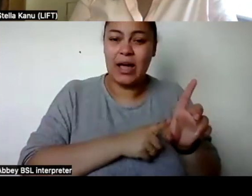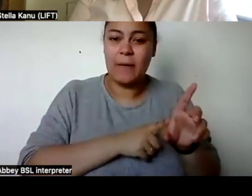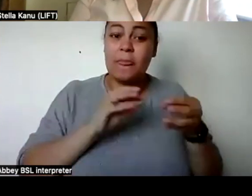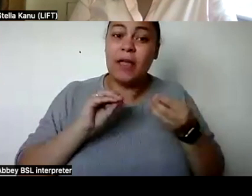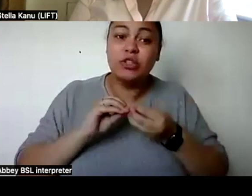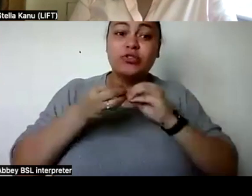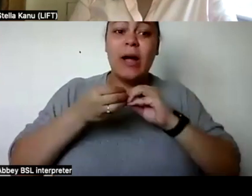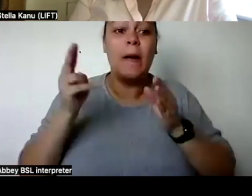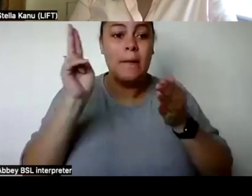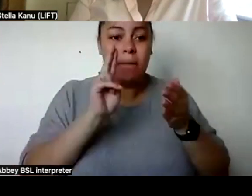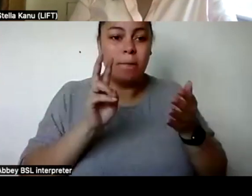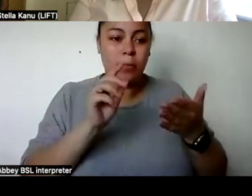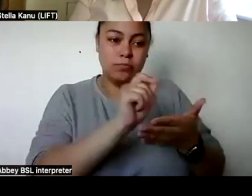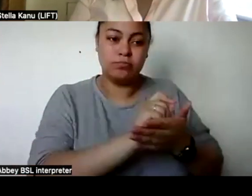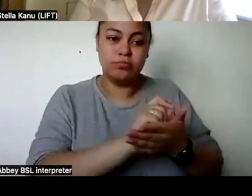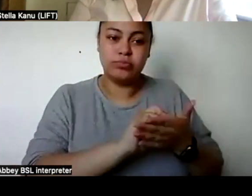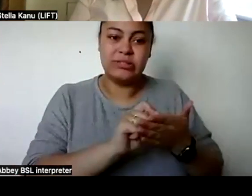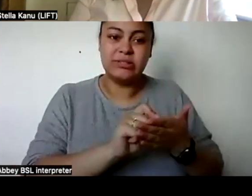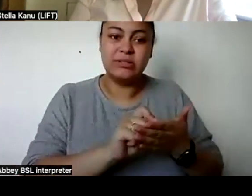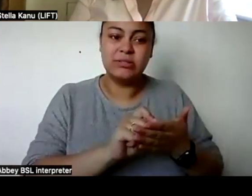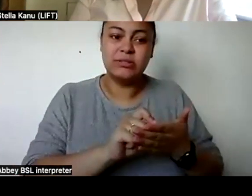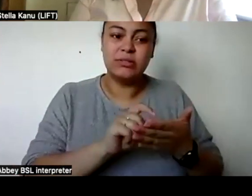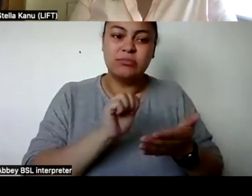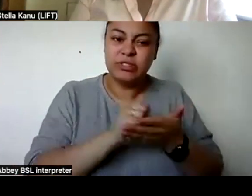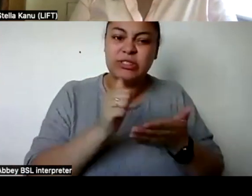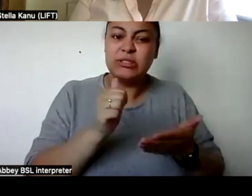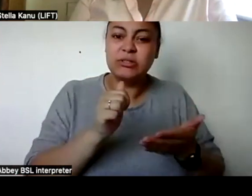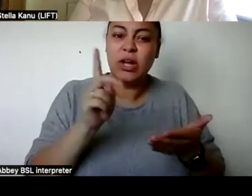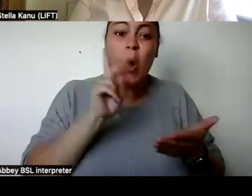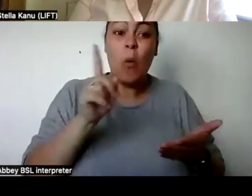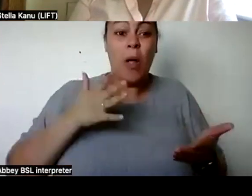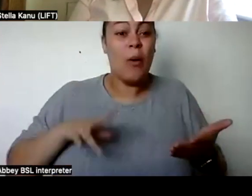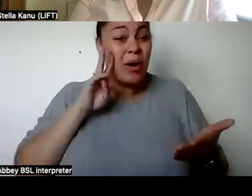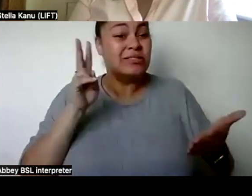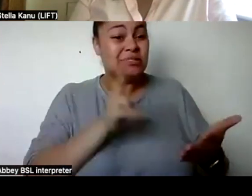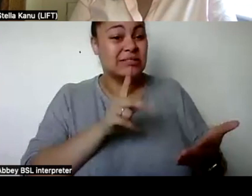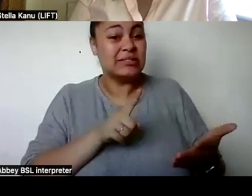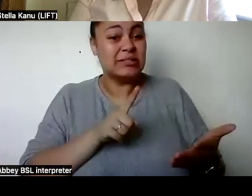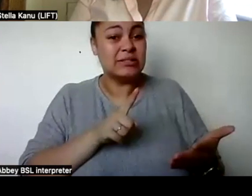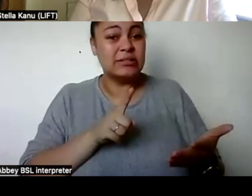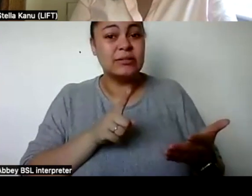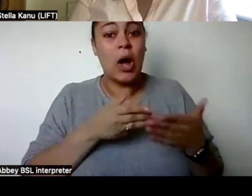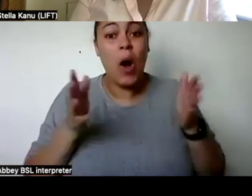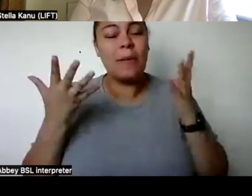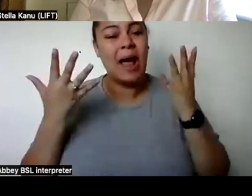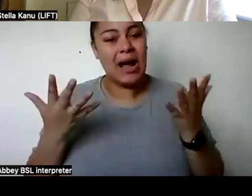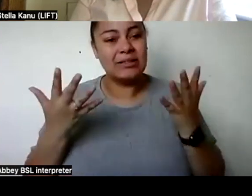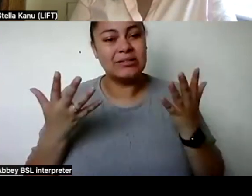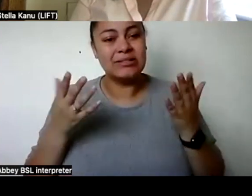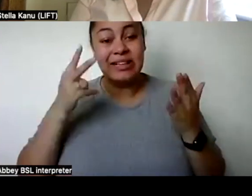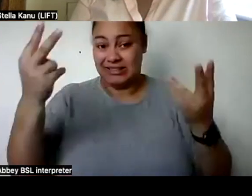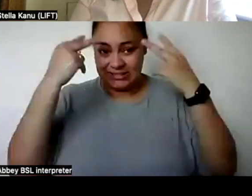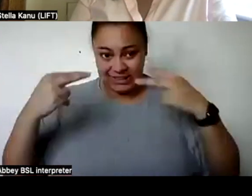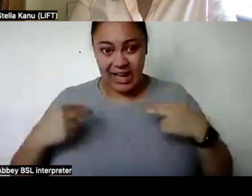created a blueprint of what they wanted to see from PDSW. It was open hands, see